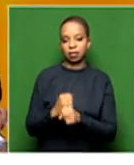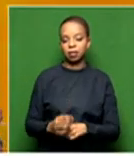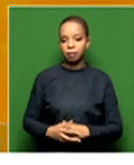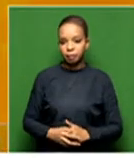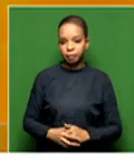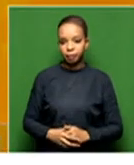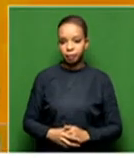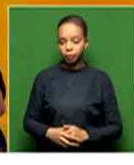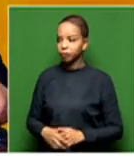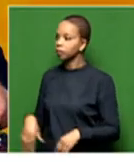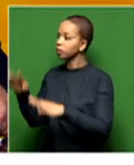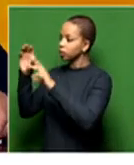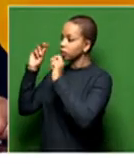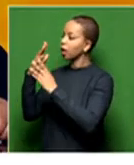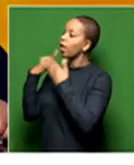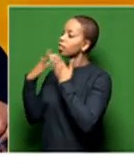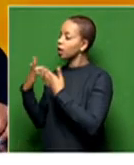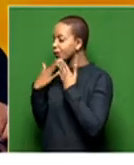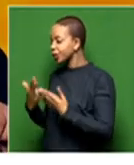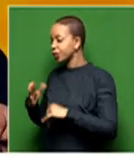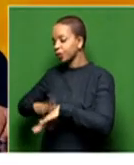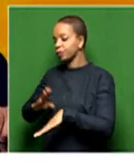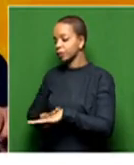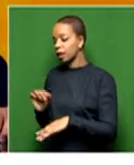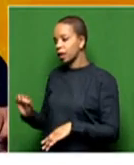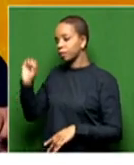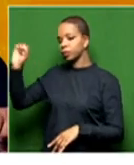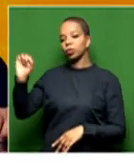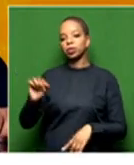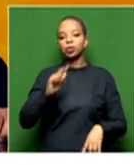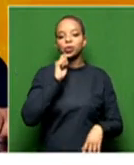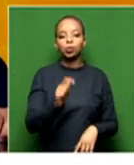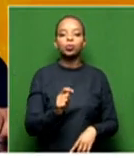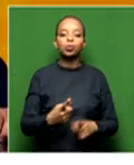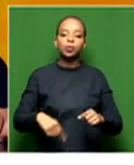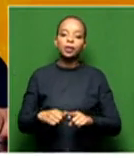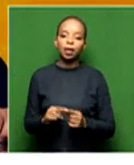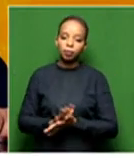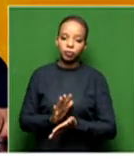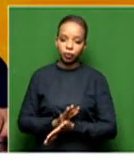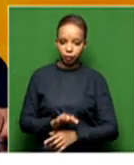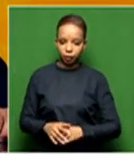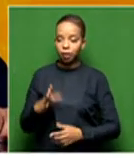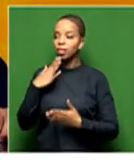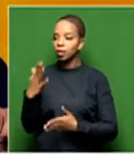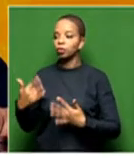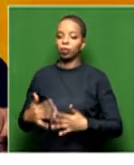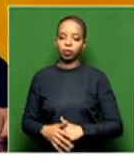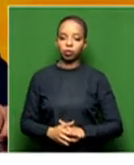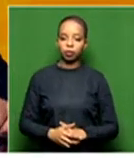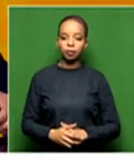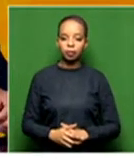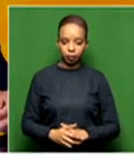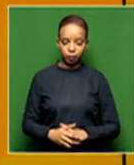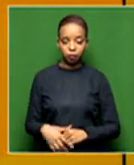All right, gentlemen, thank you so much for your time, Nick and Becky. We really appreciate your time. Thank you so much. Thanks very much. That